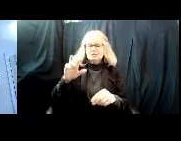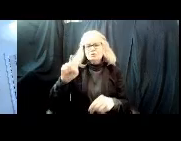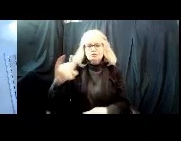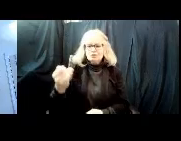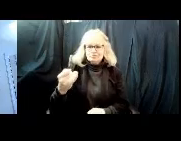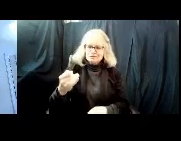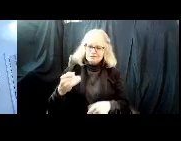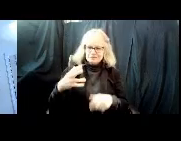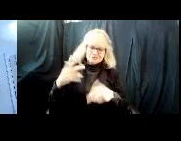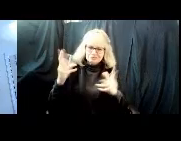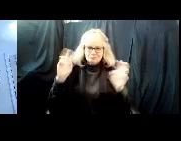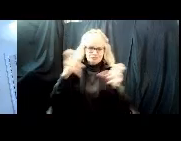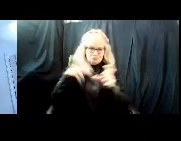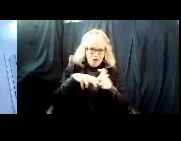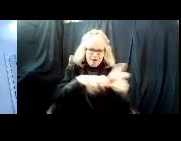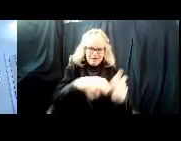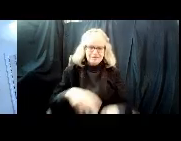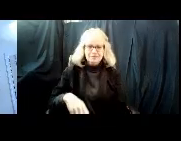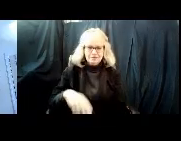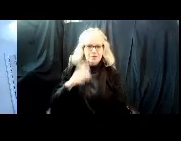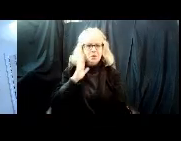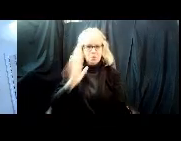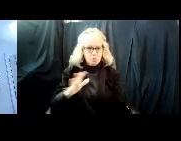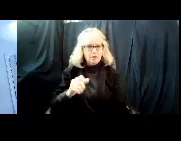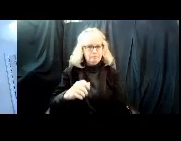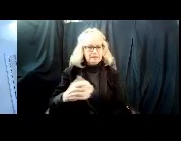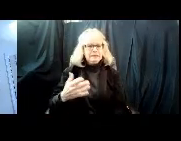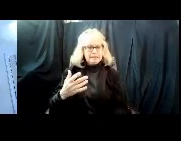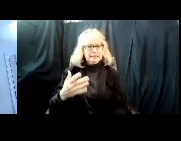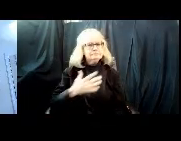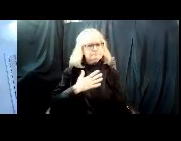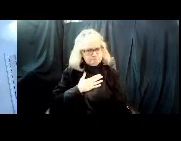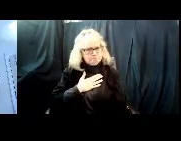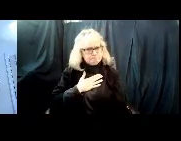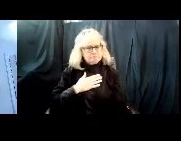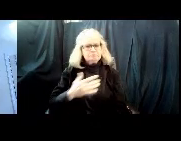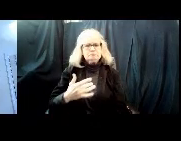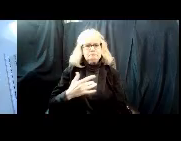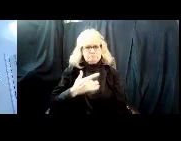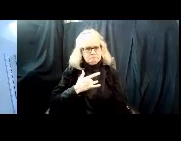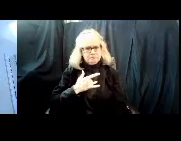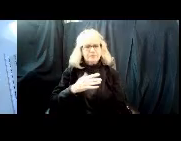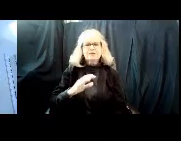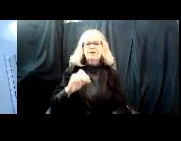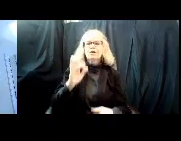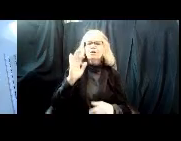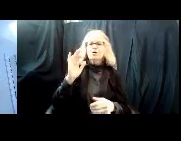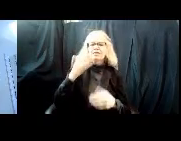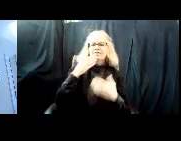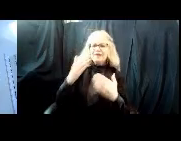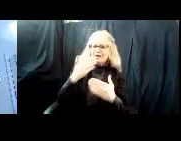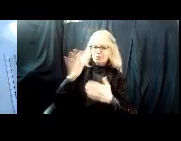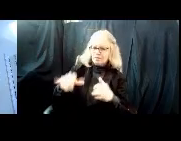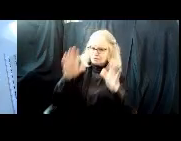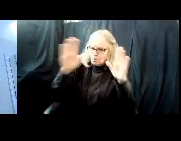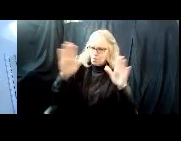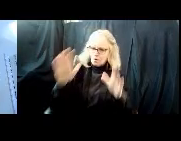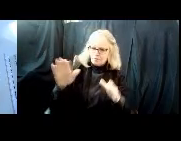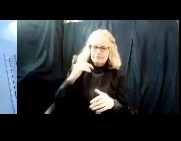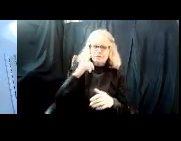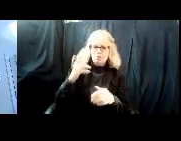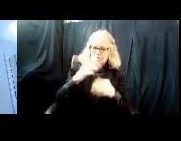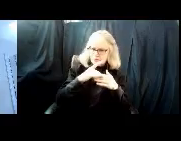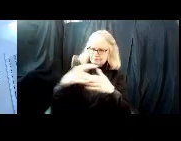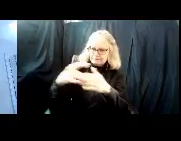and palpable. Thank you so much, Edie. And that was the perfect segue to this incredible bio. Before I turn it over to